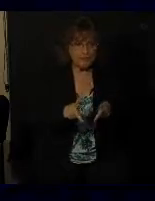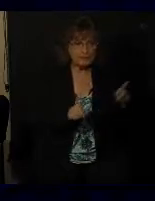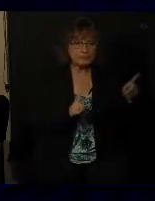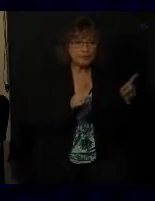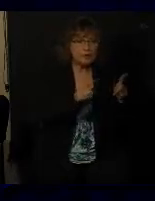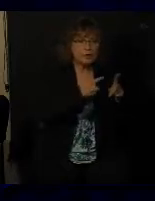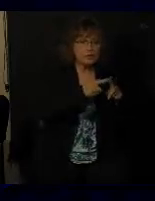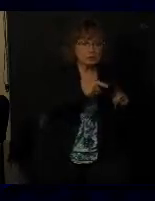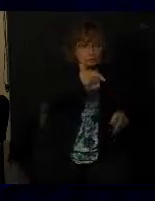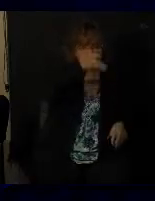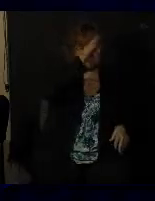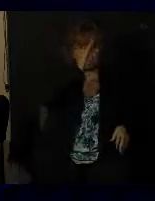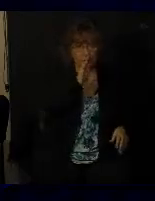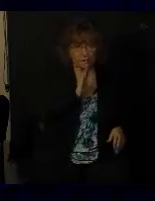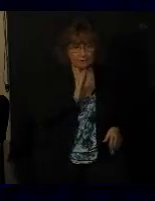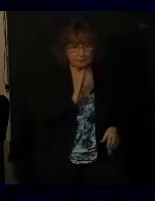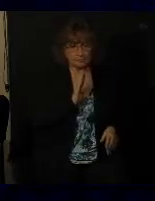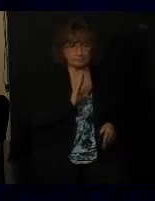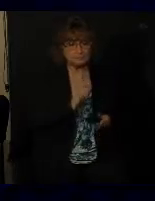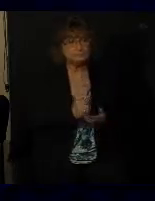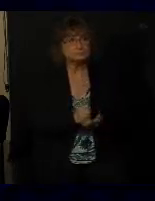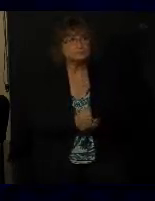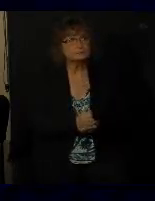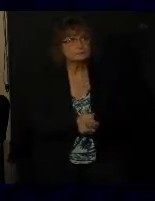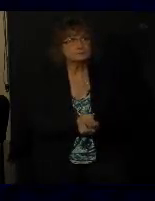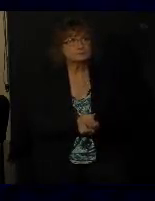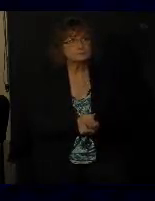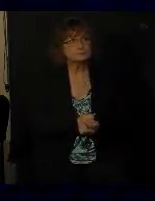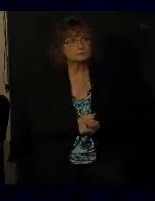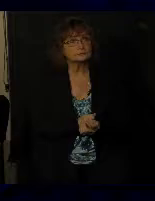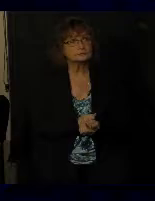as is with all of scripture, was relevant then,